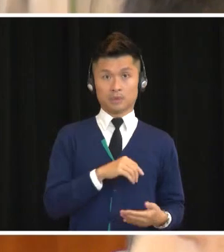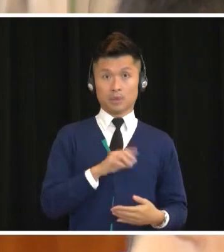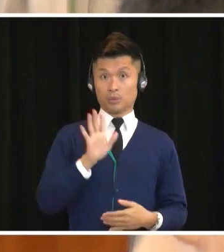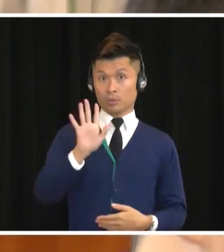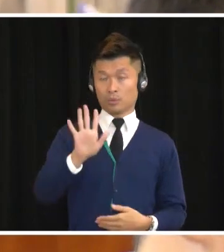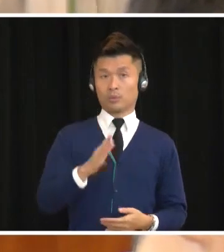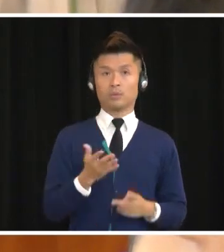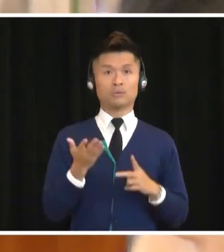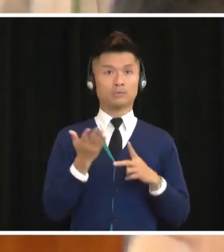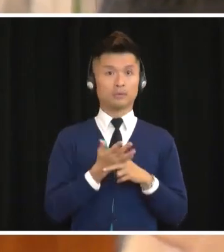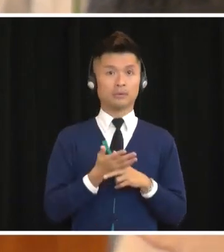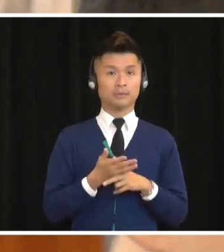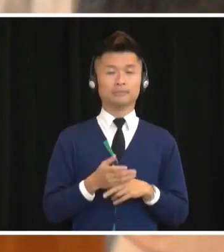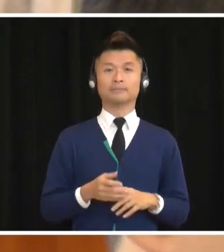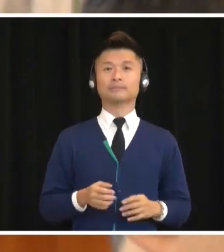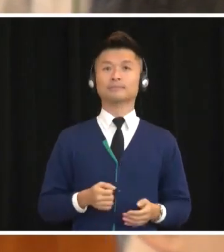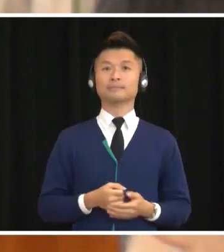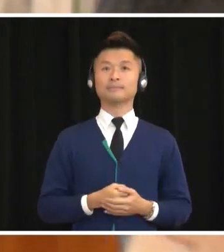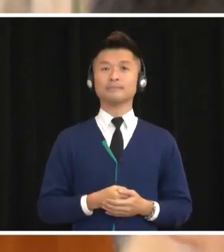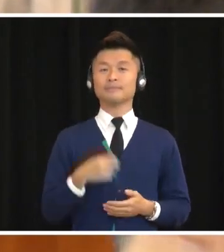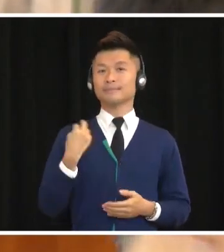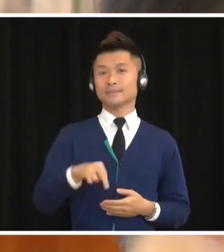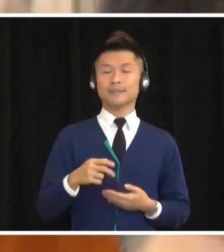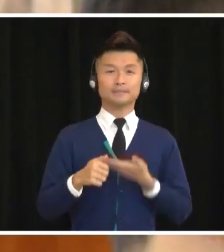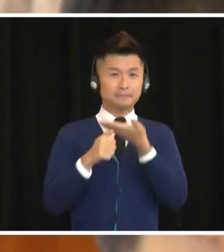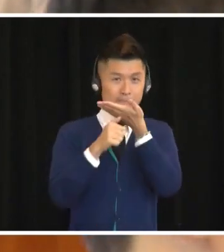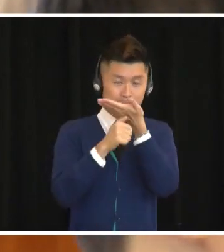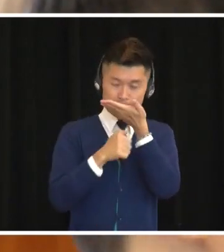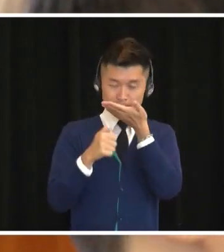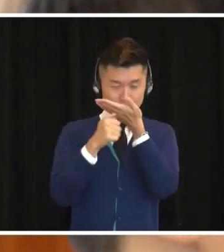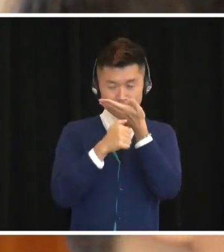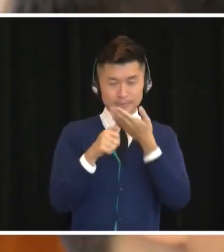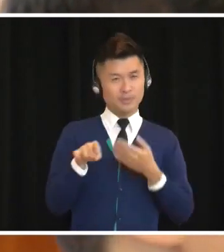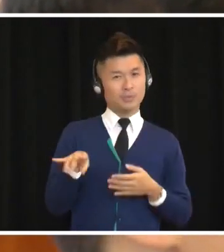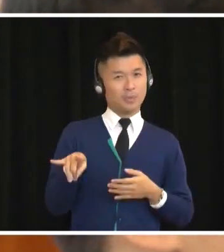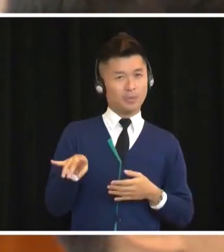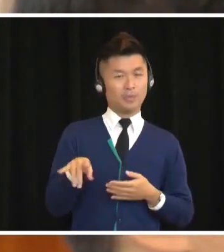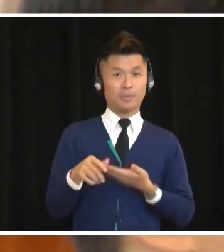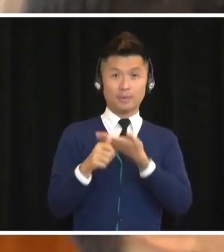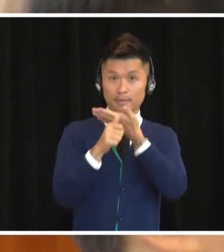carried guns, weapons, or